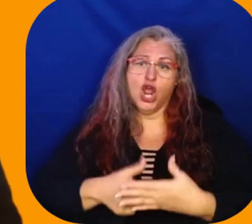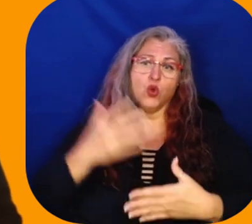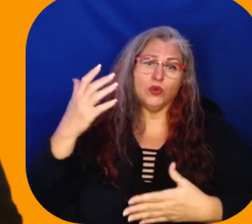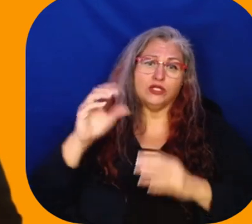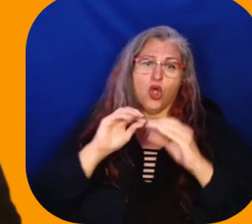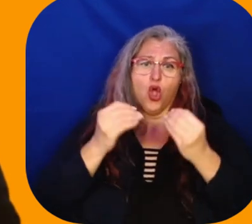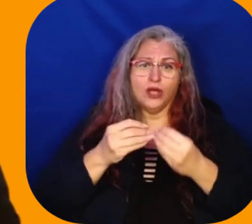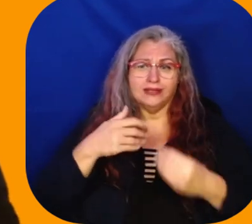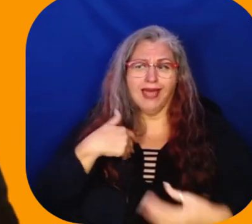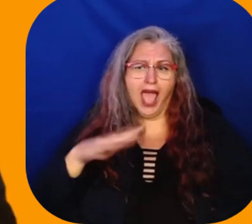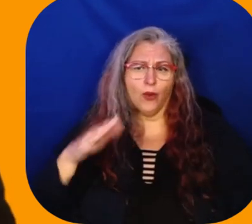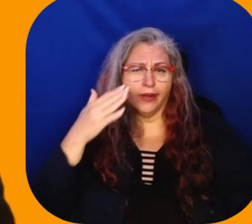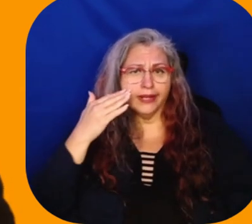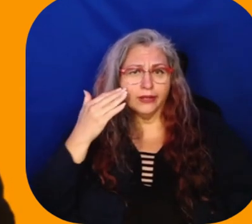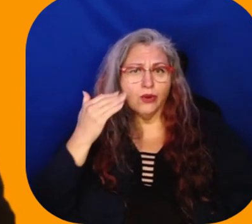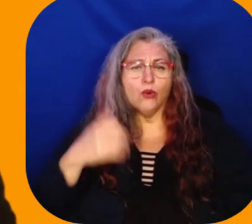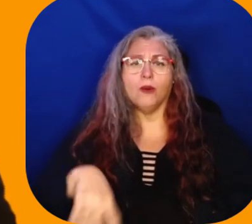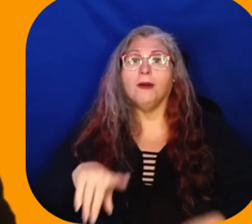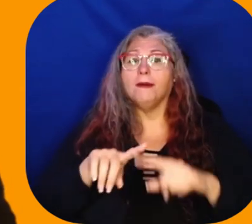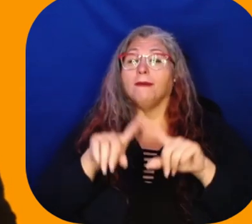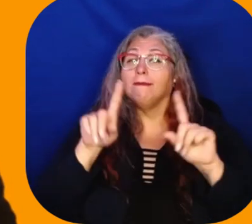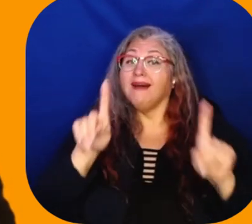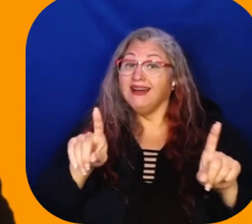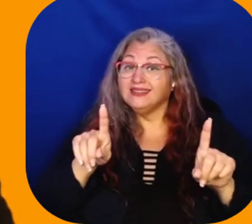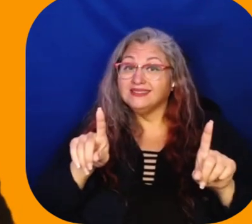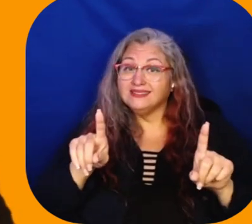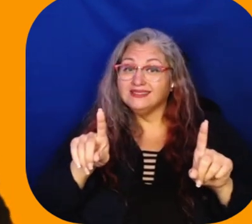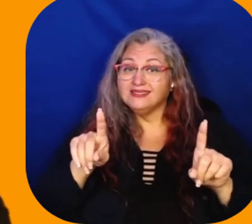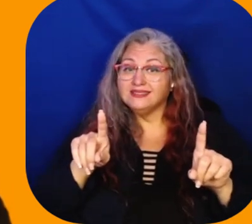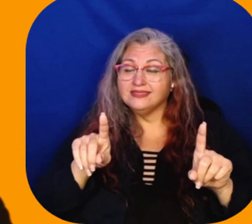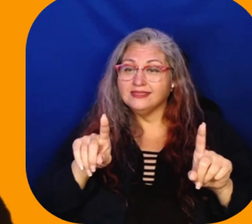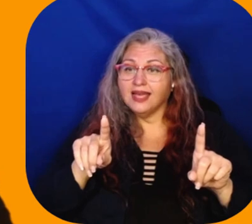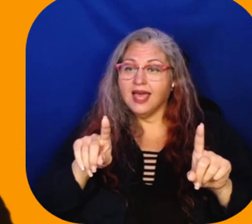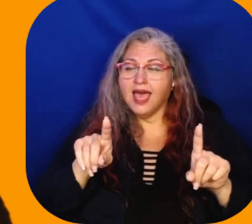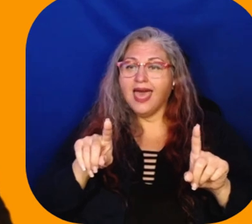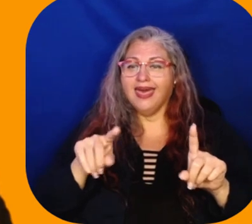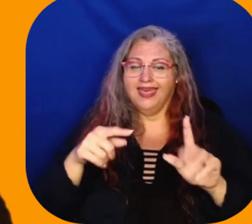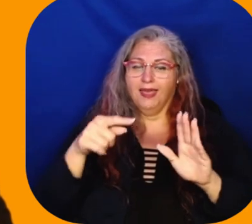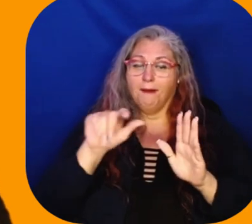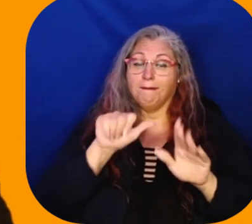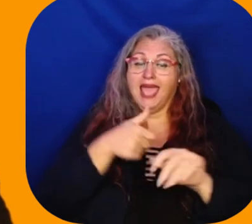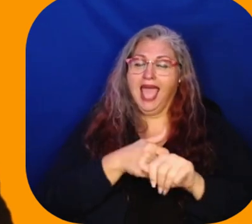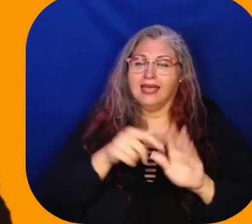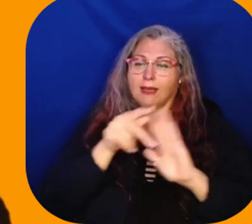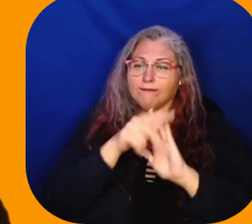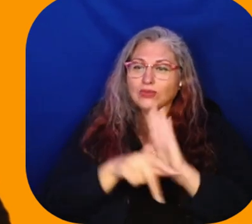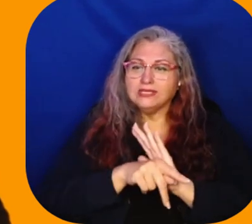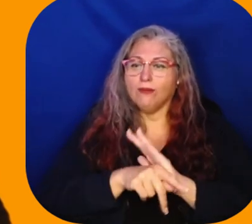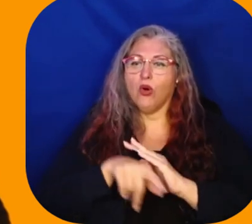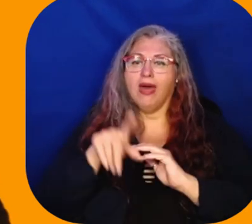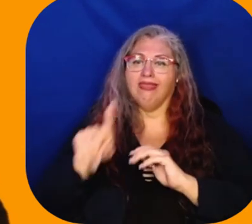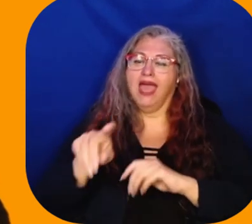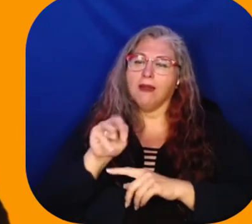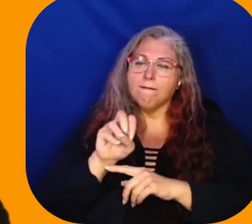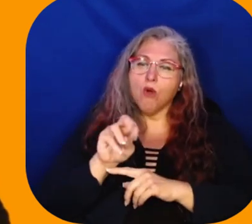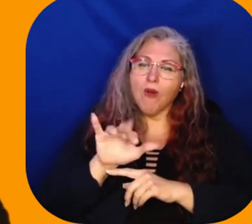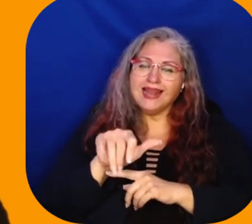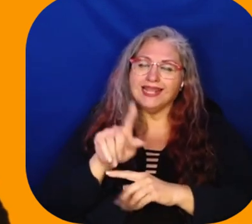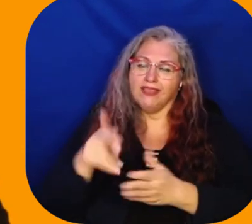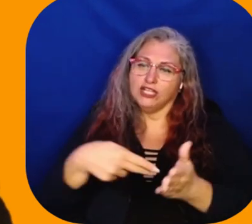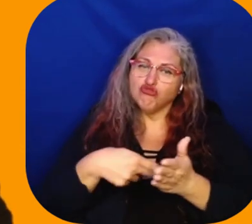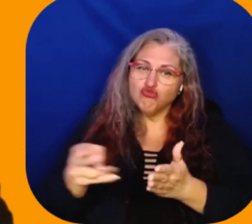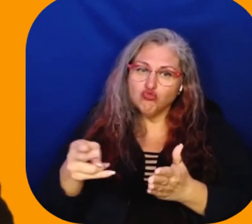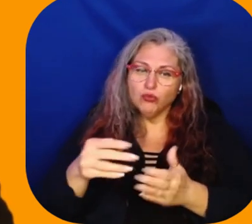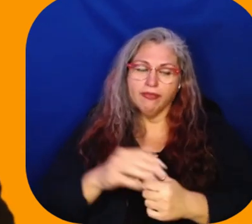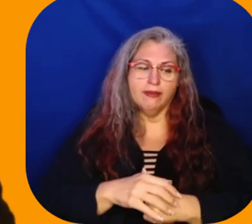that, but the principle in that, you know, the morality in that, the truth in that,